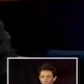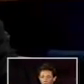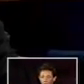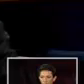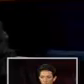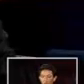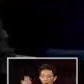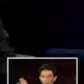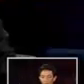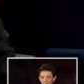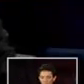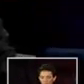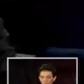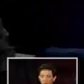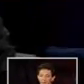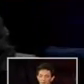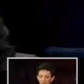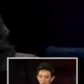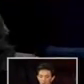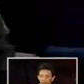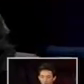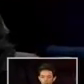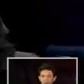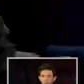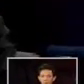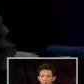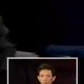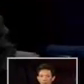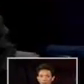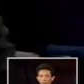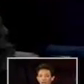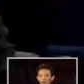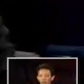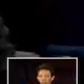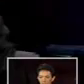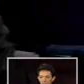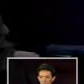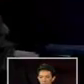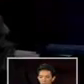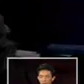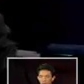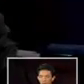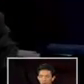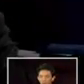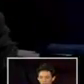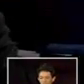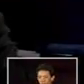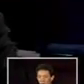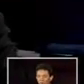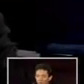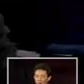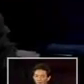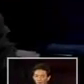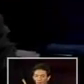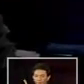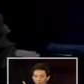the very nature of the proceeding is in essence an opportunity to deviate from the prohibition and on that